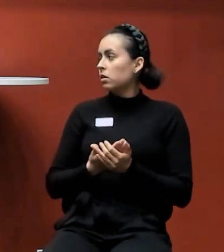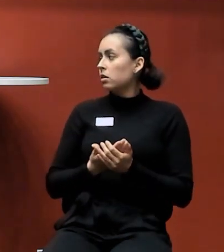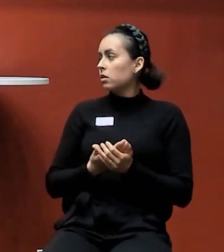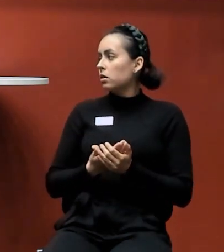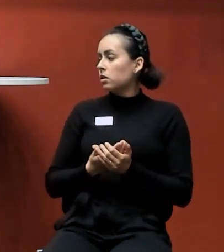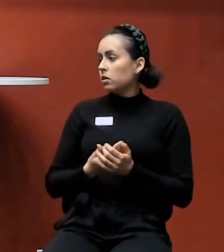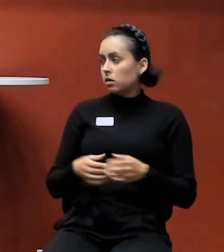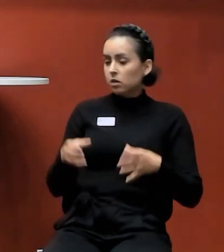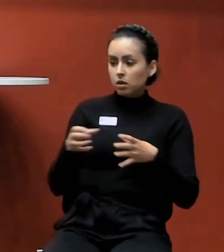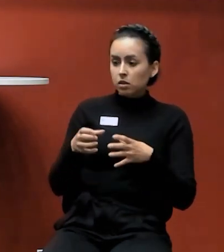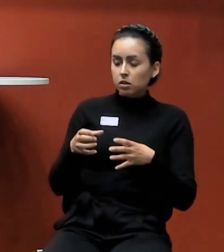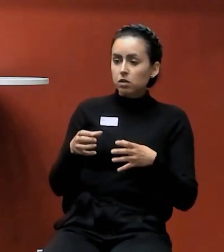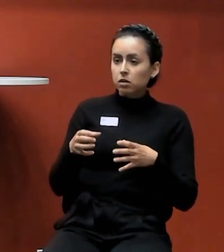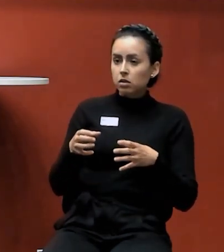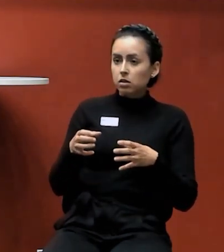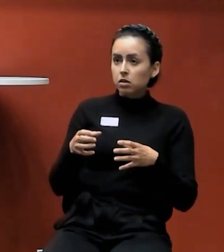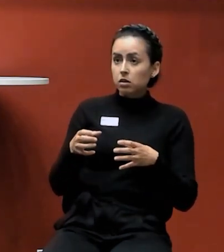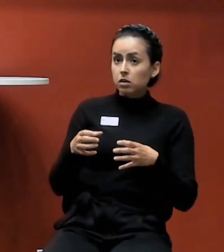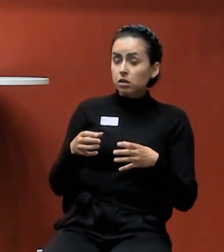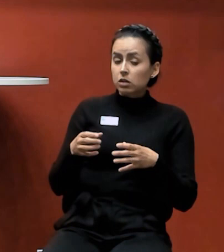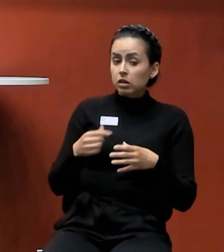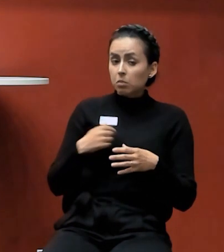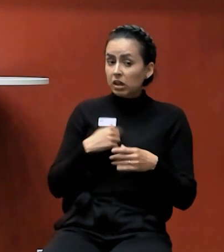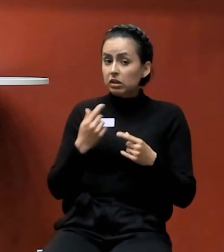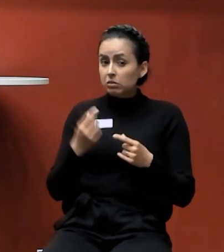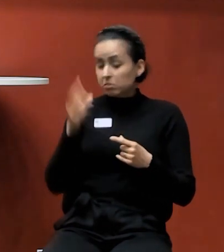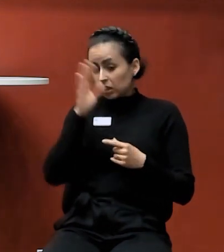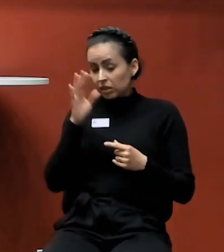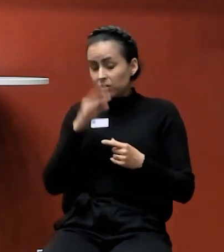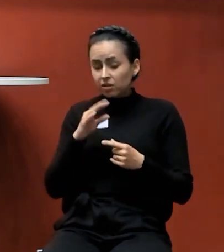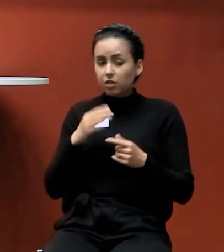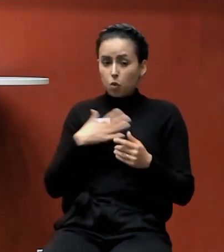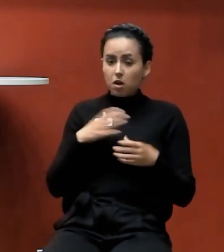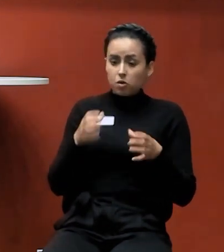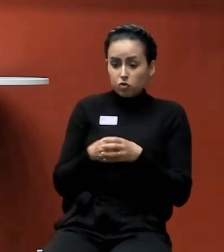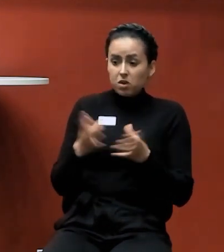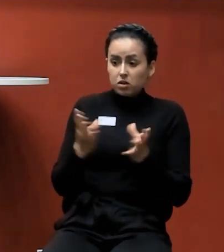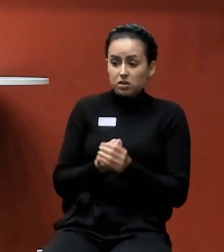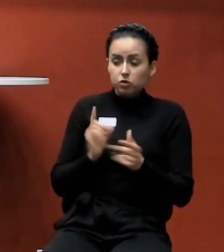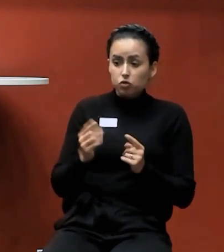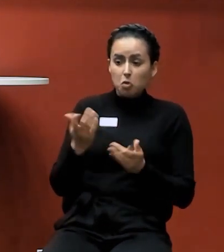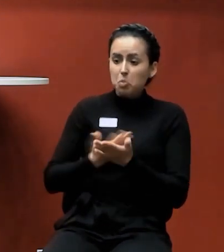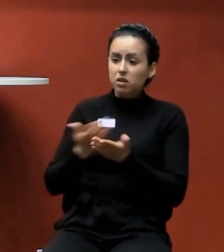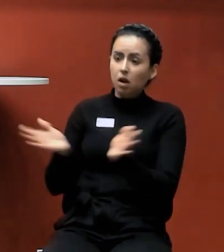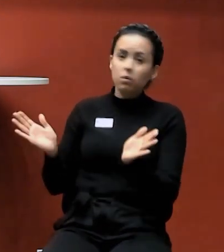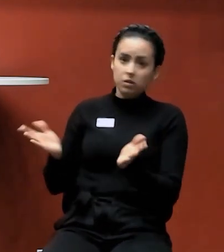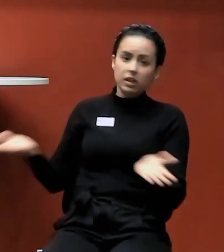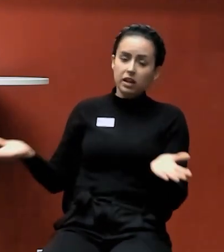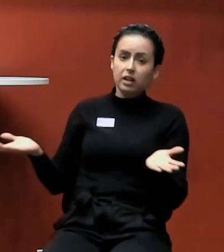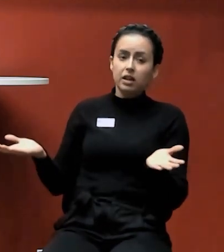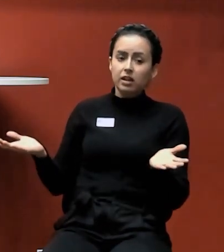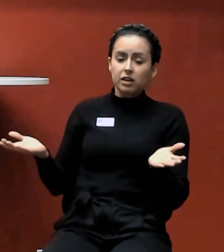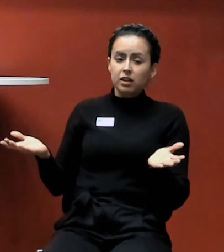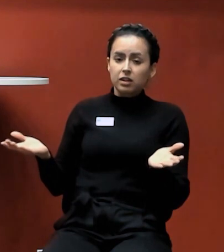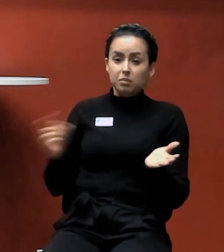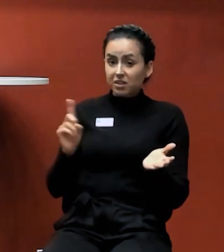if they don't open the countries, then what? So I realized that I've also created a huge